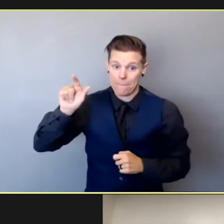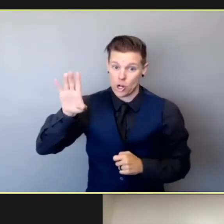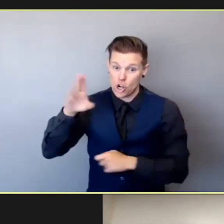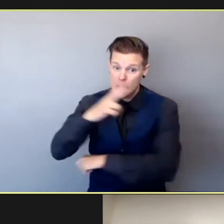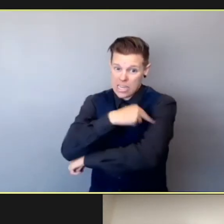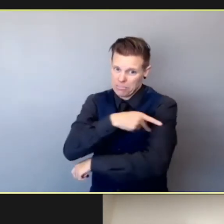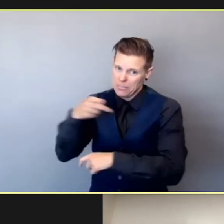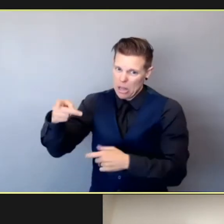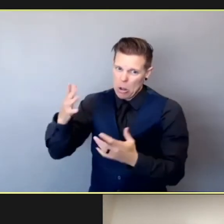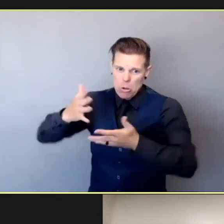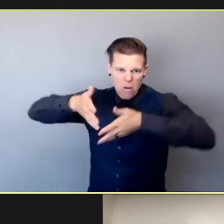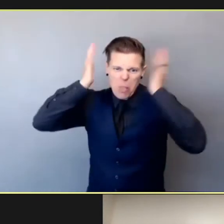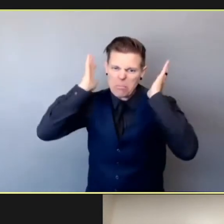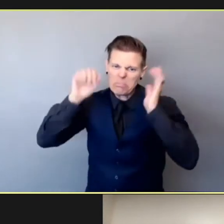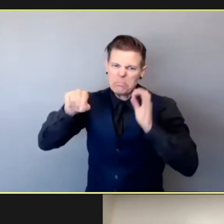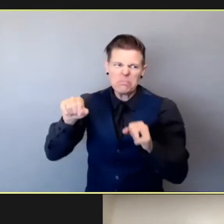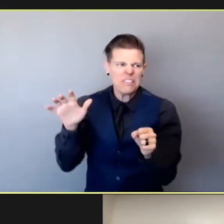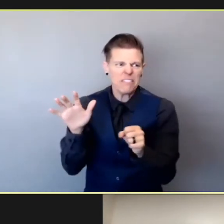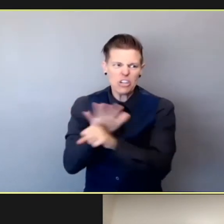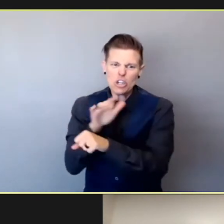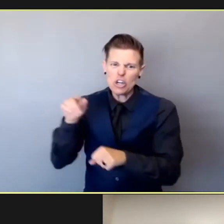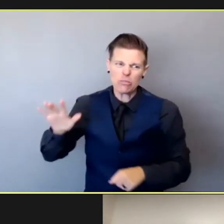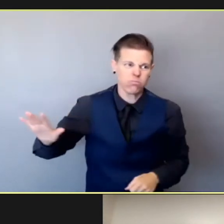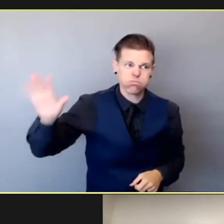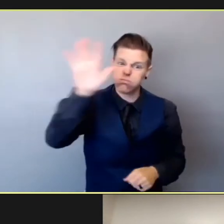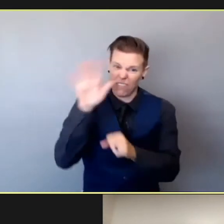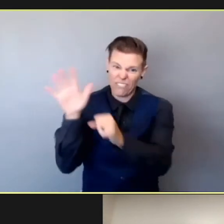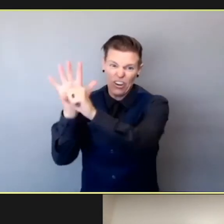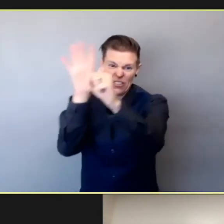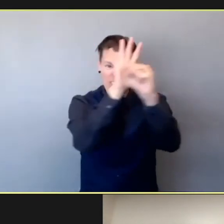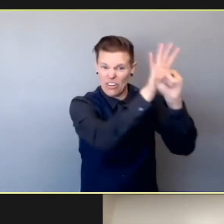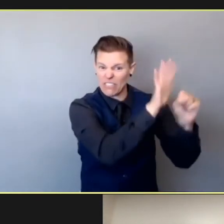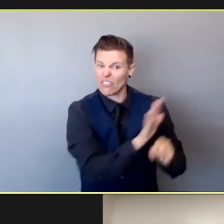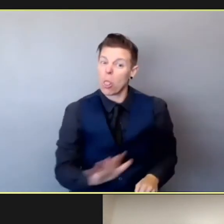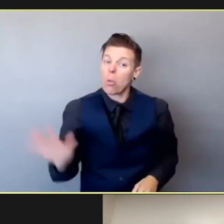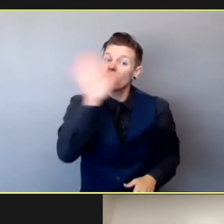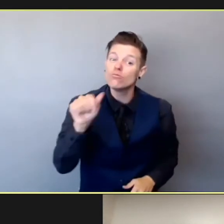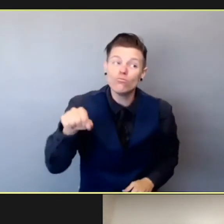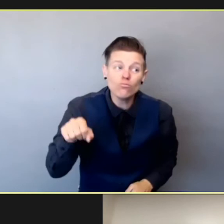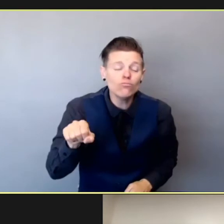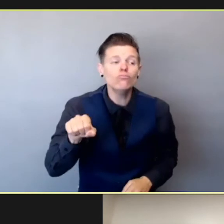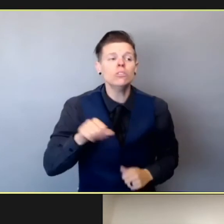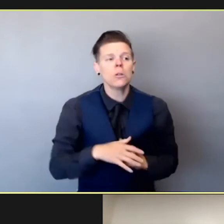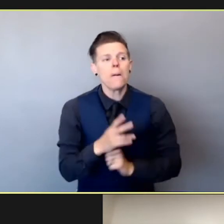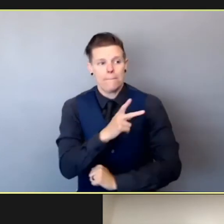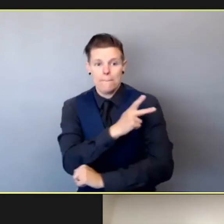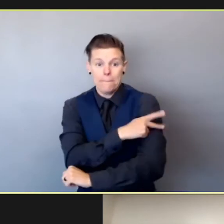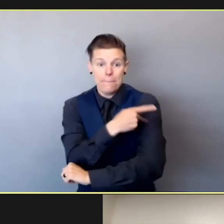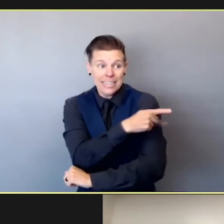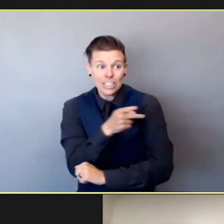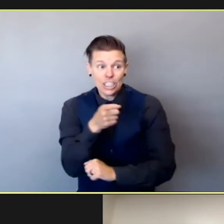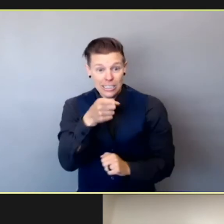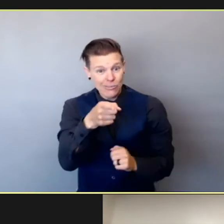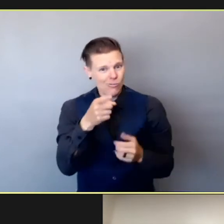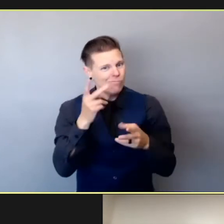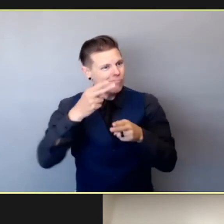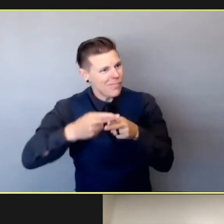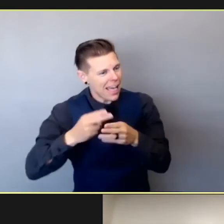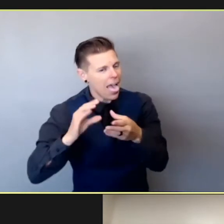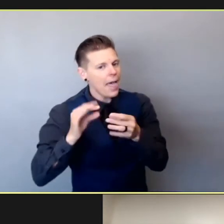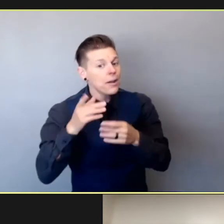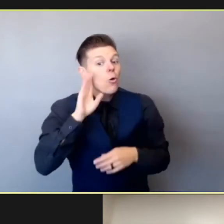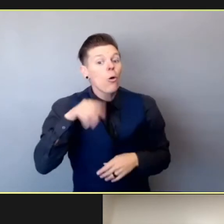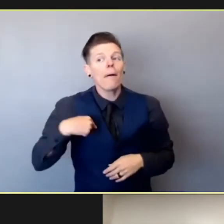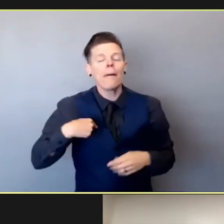in the state are full of patients, as you sort of astutely pointed out, who have delayed their care, and